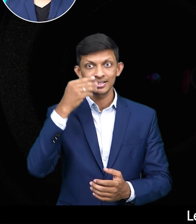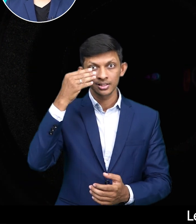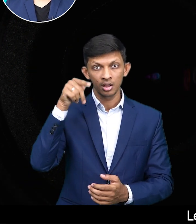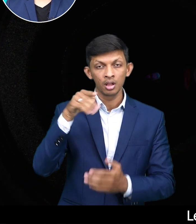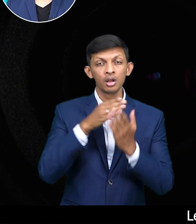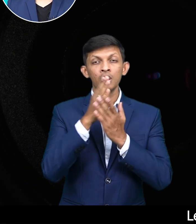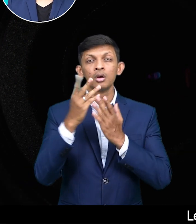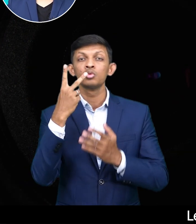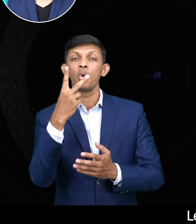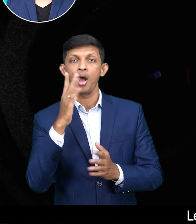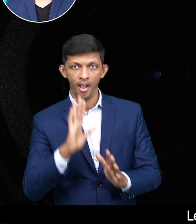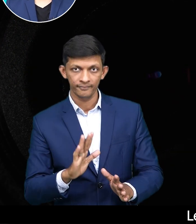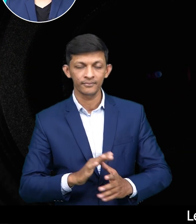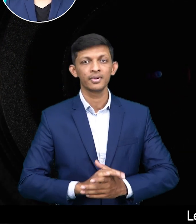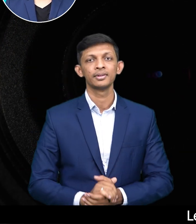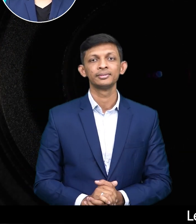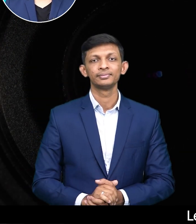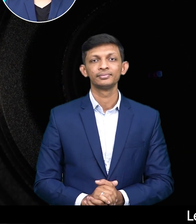Lenses are of two types: